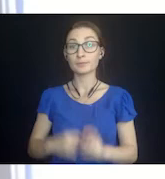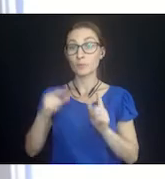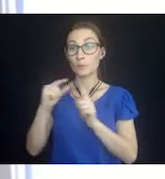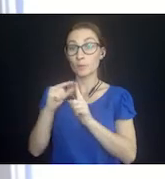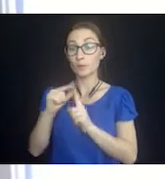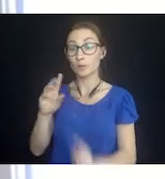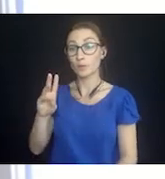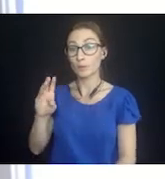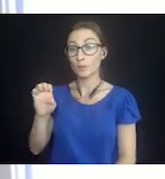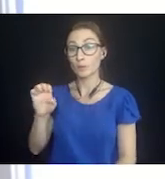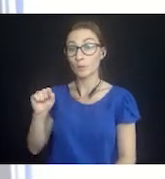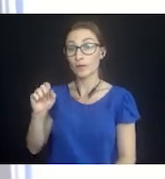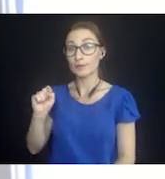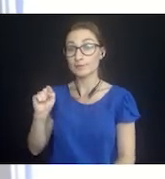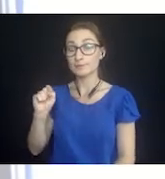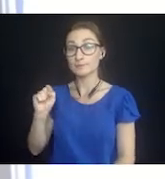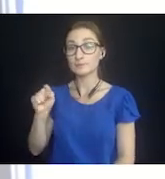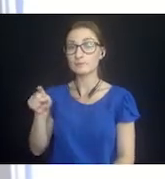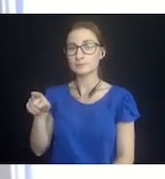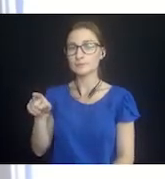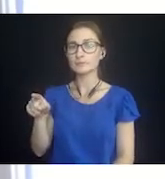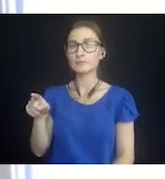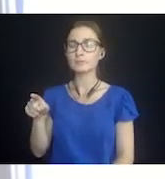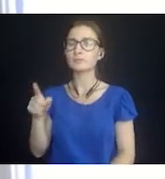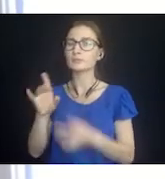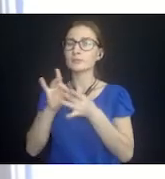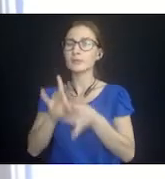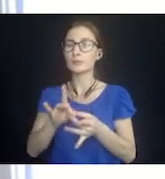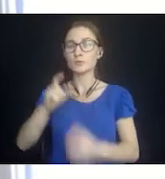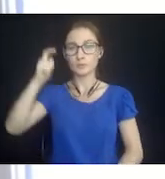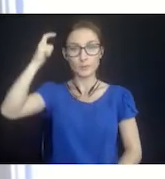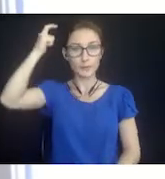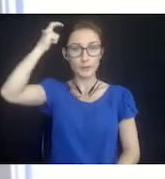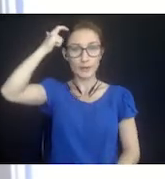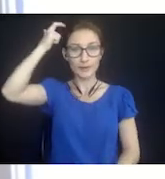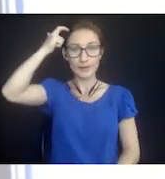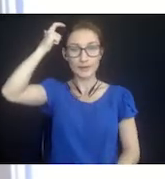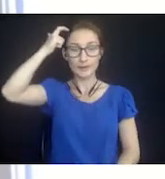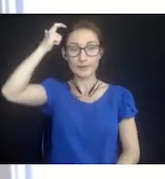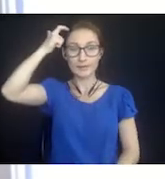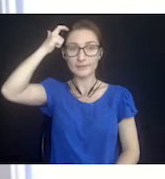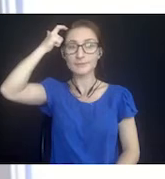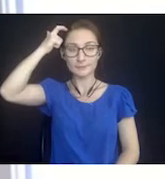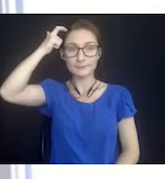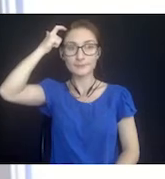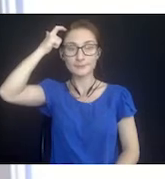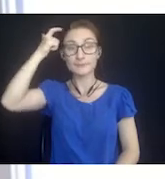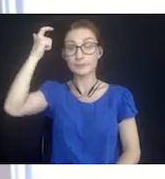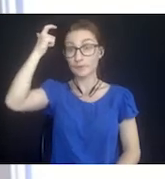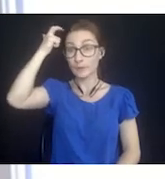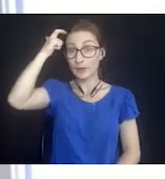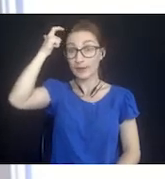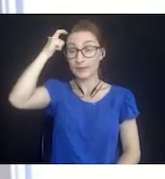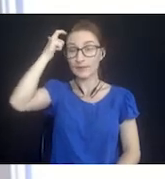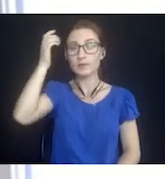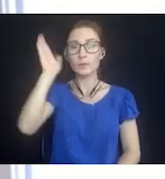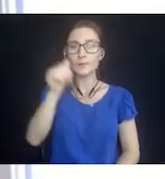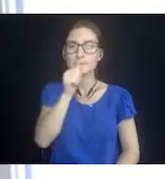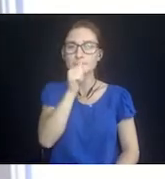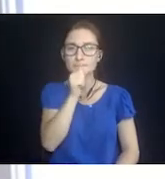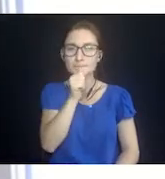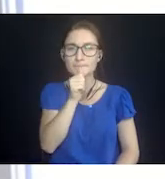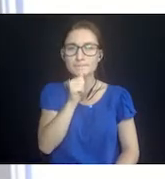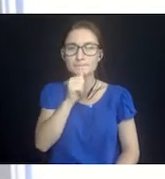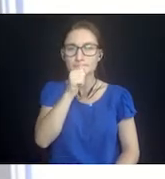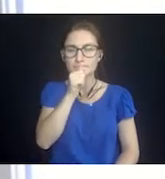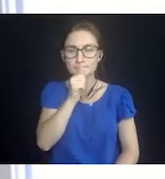That's all Eastern thought. The West part of the word Satori West is about the brain and how